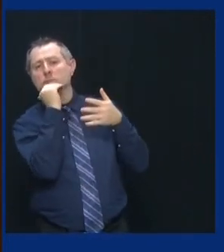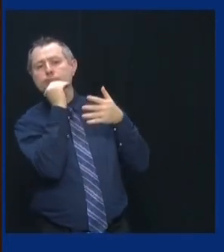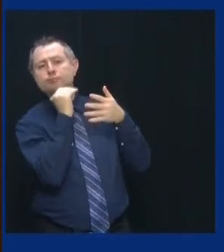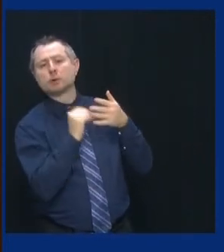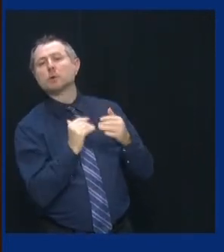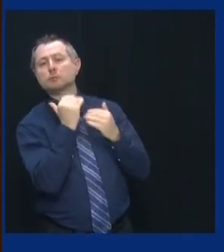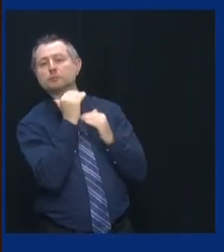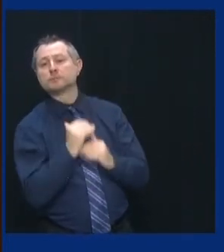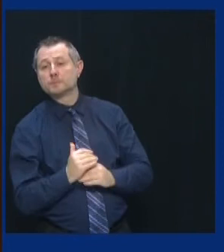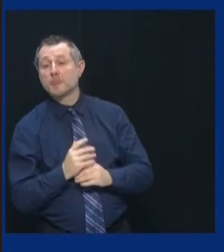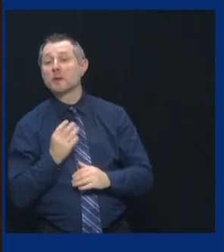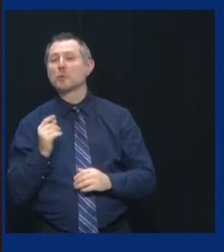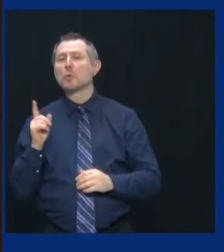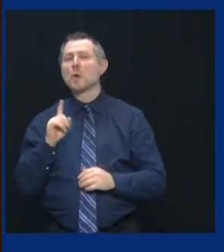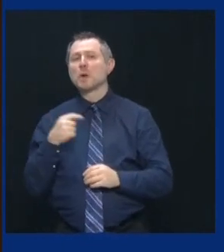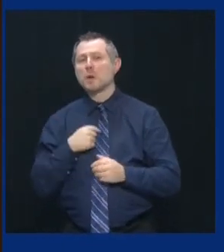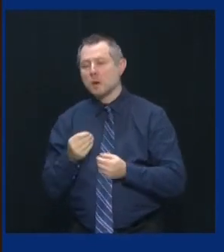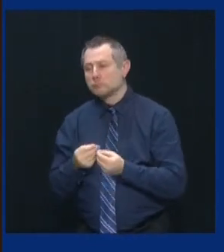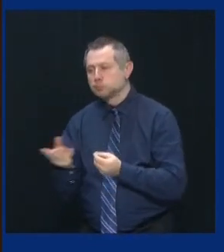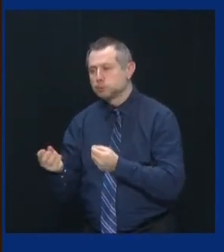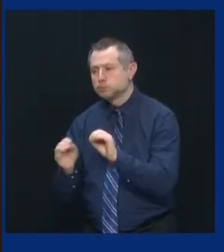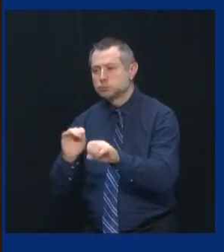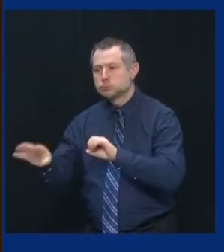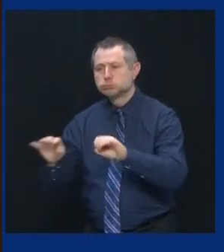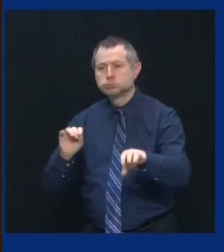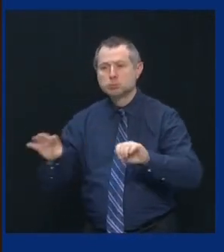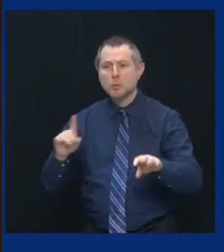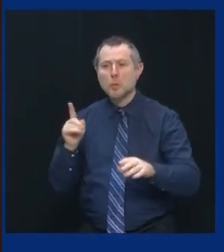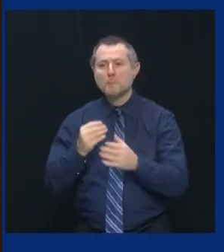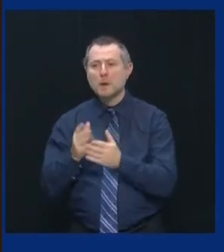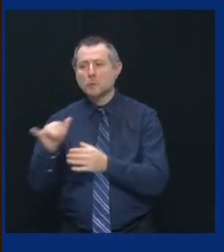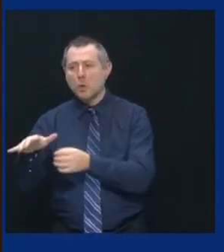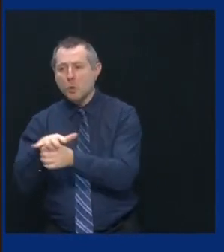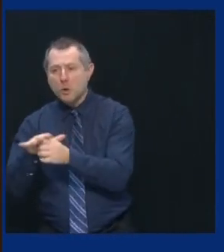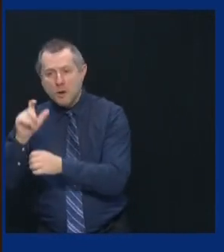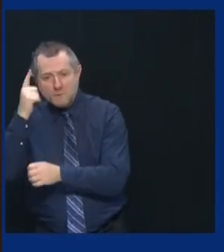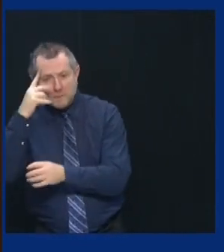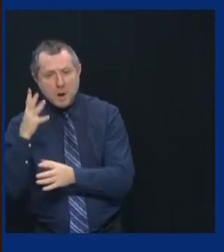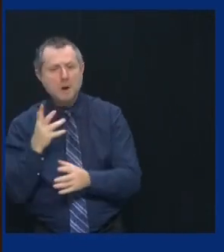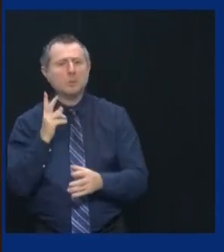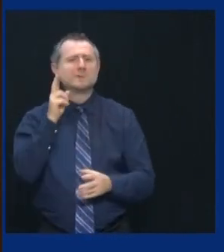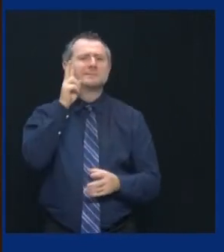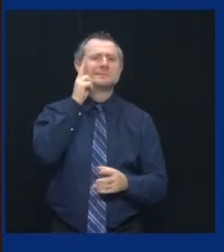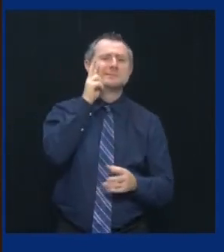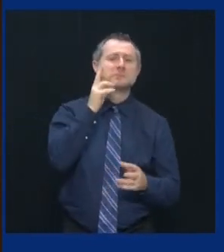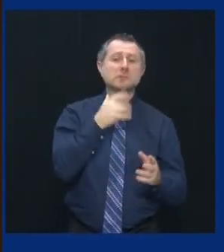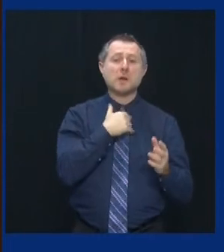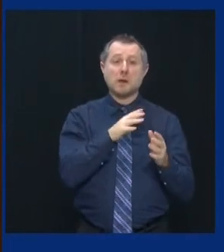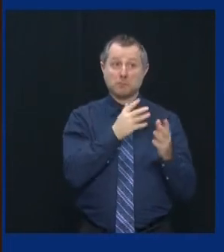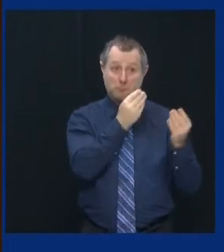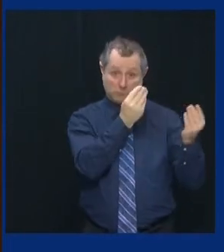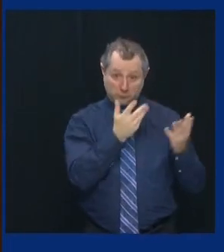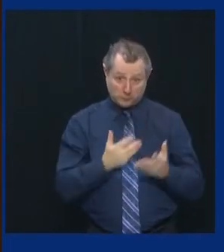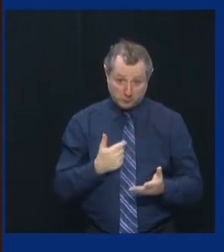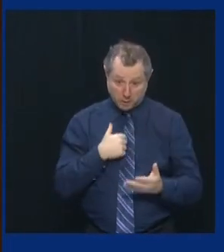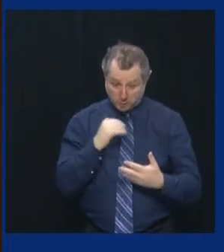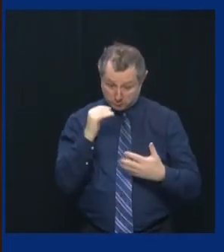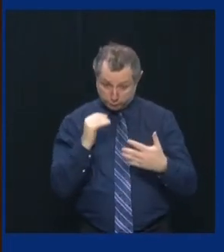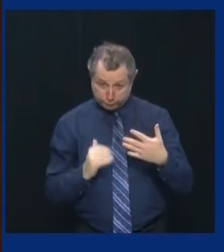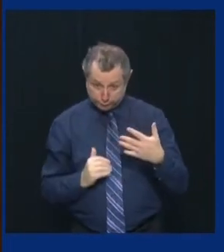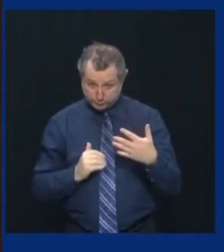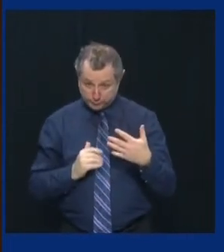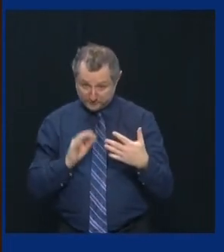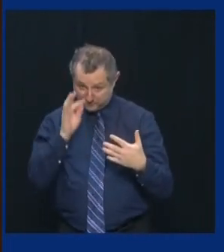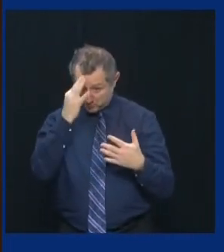the distributions are. There's some of the money that has to go to local governments. So we're looking at all of those things, and once we have clear understanding what the federal rules